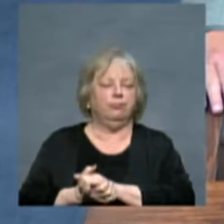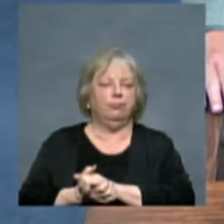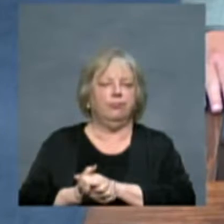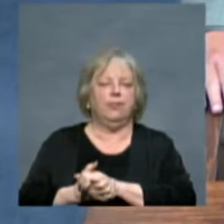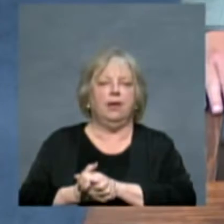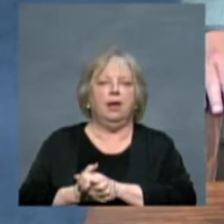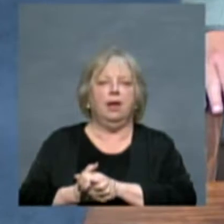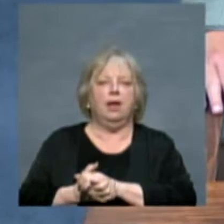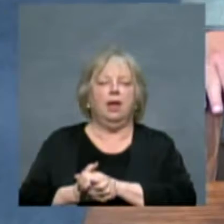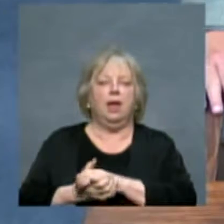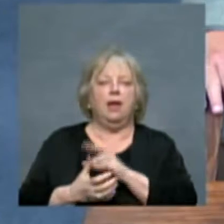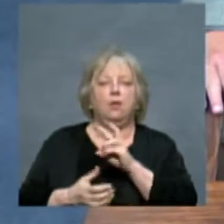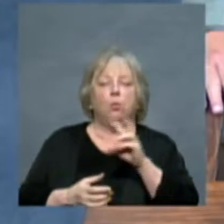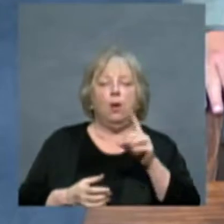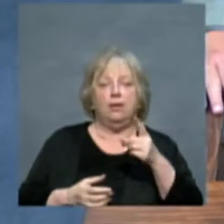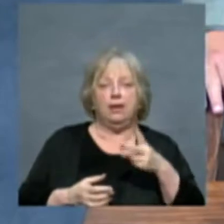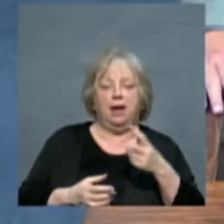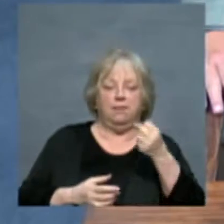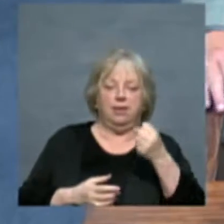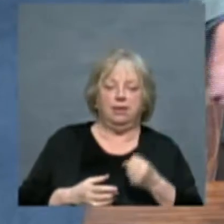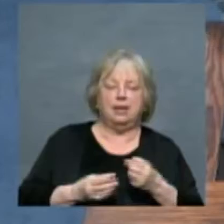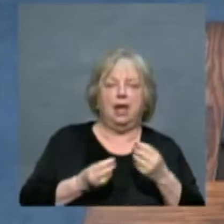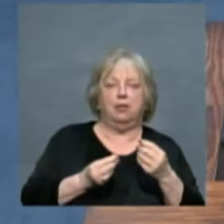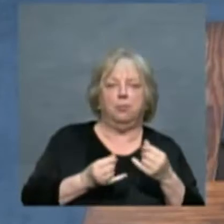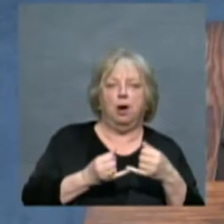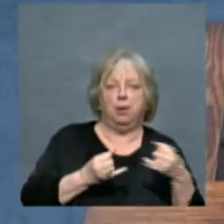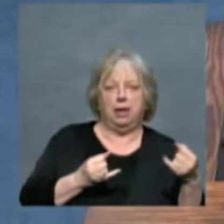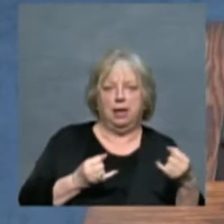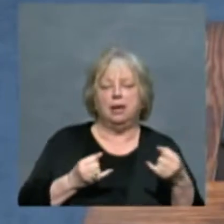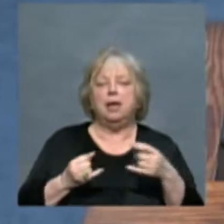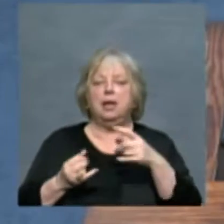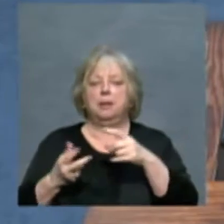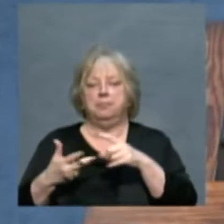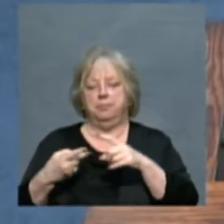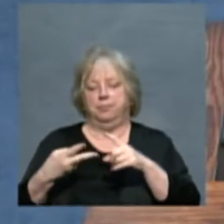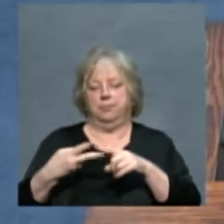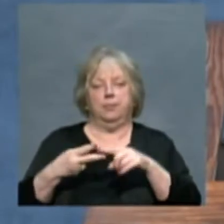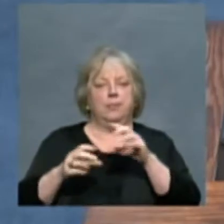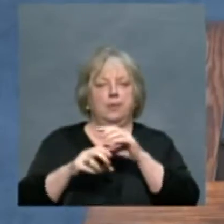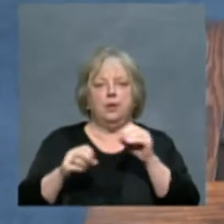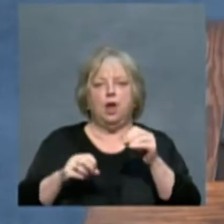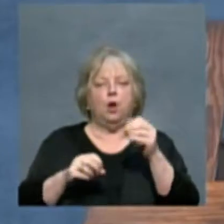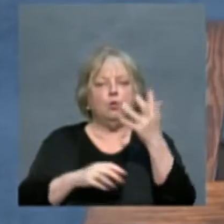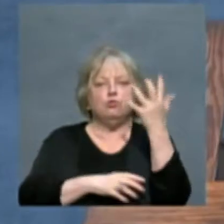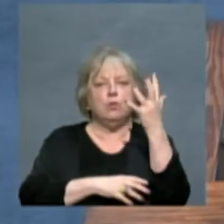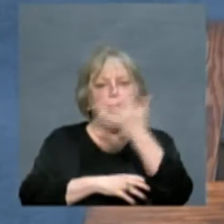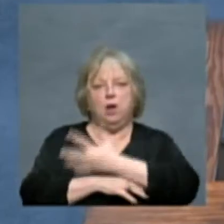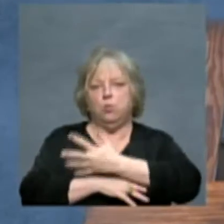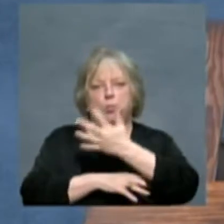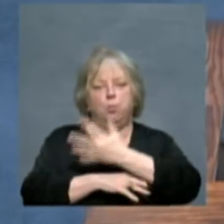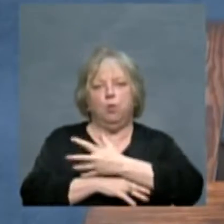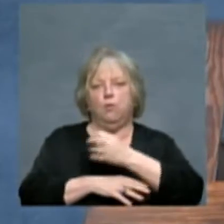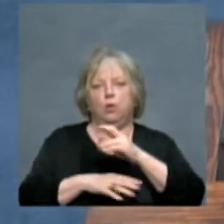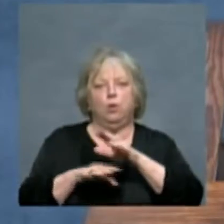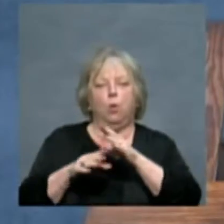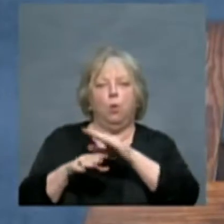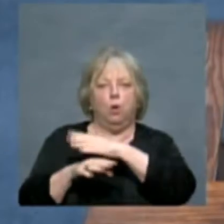and west half of the south property line. There must be no grading or tree removal in the buffer